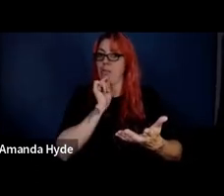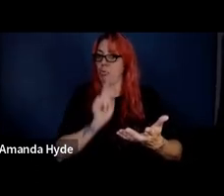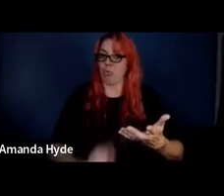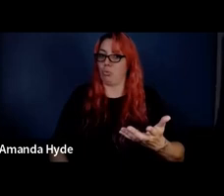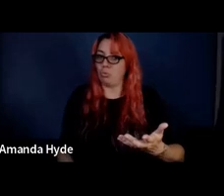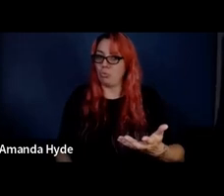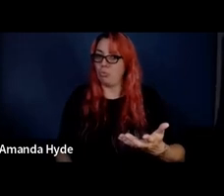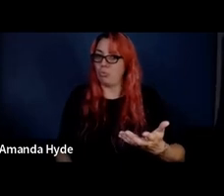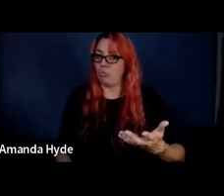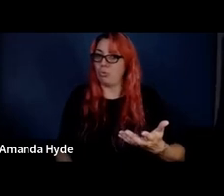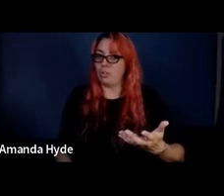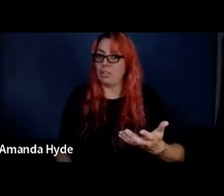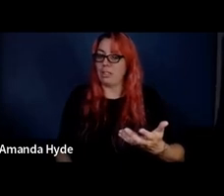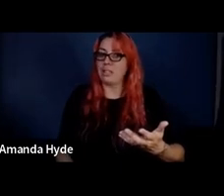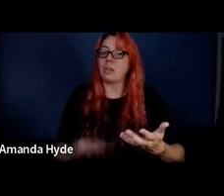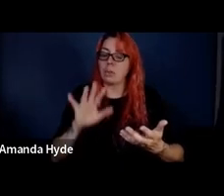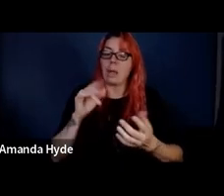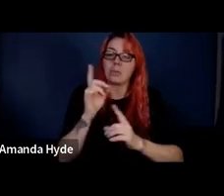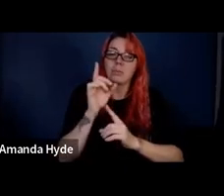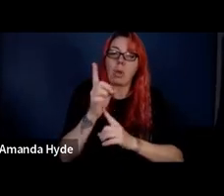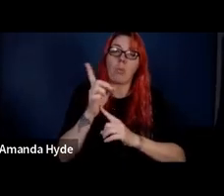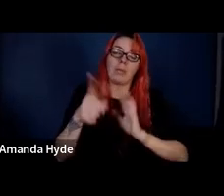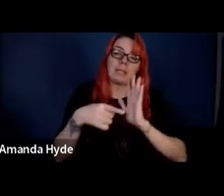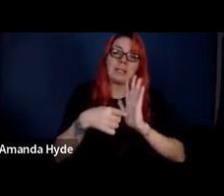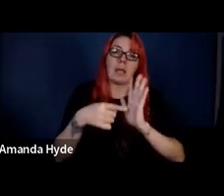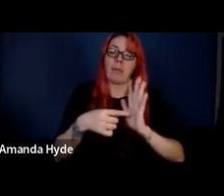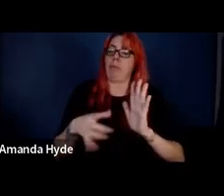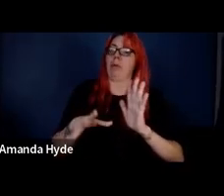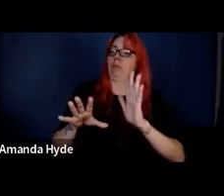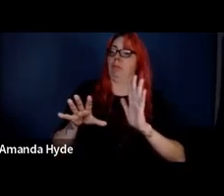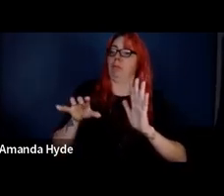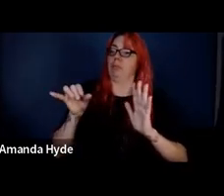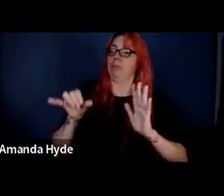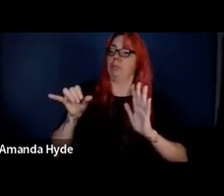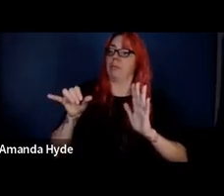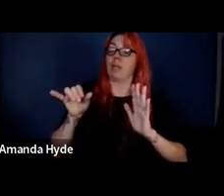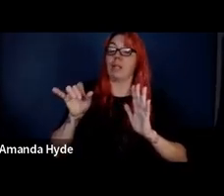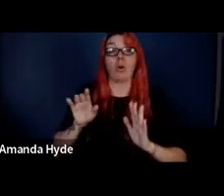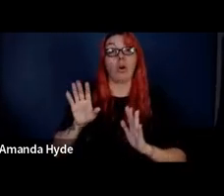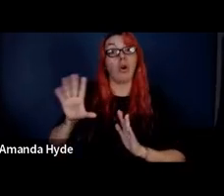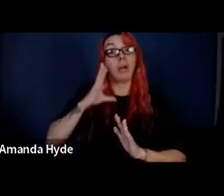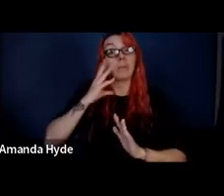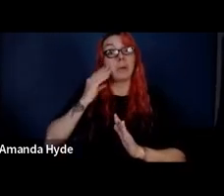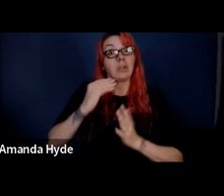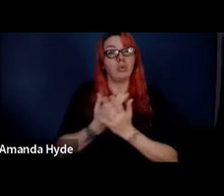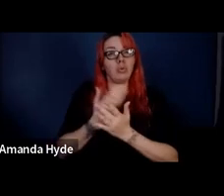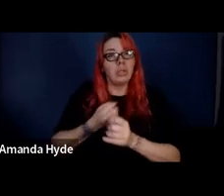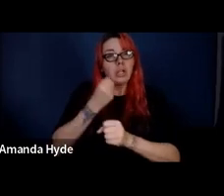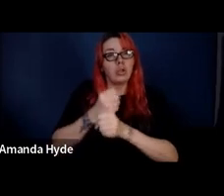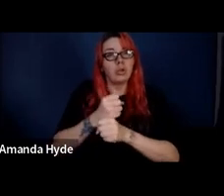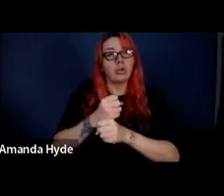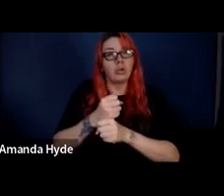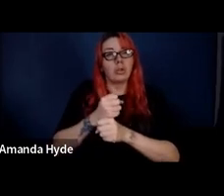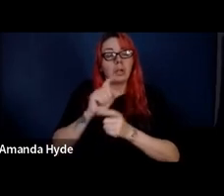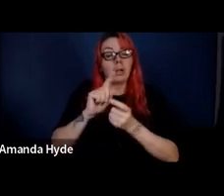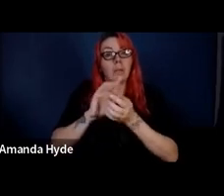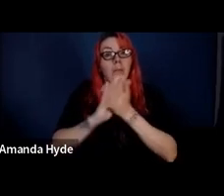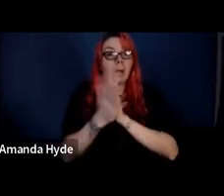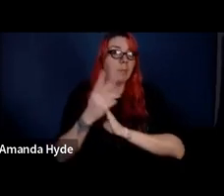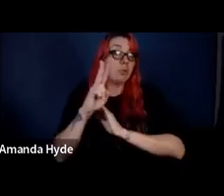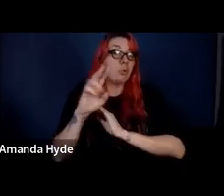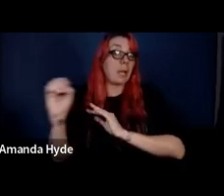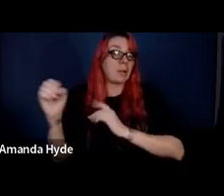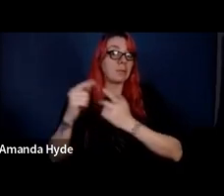And so it was a moment of just learning and understanding that was a different experience for her, right? So, and this is where you could also get into certain kinds